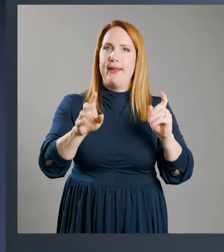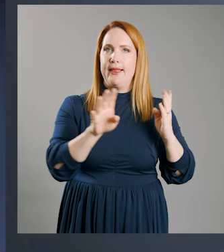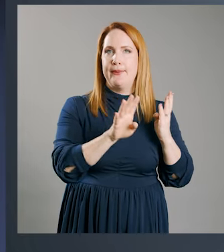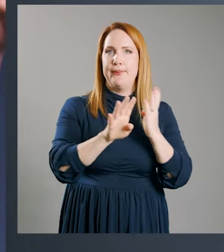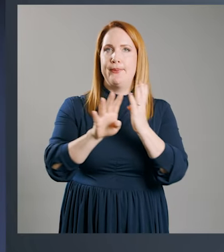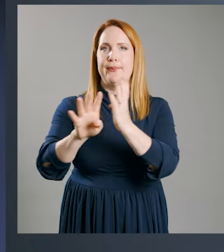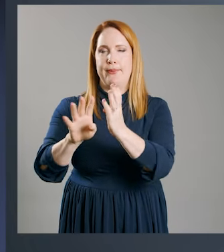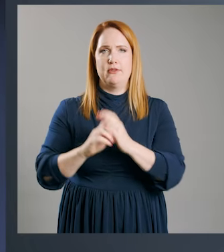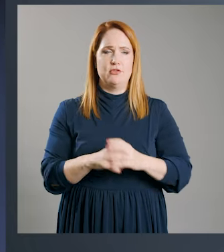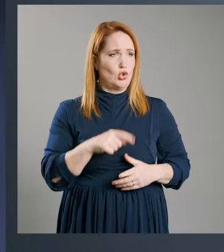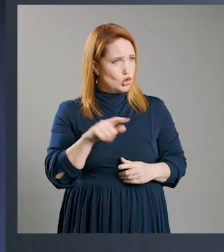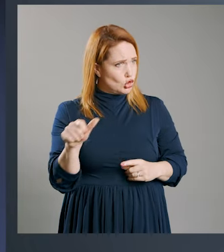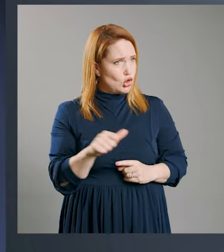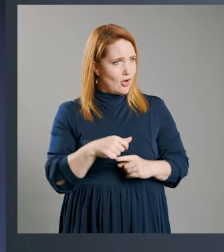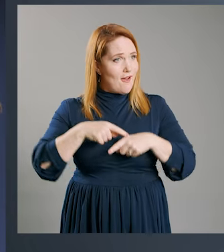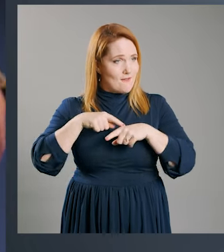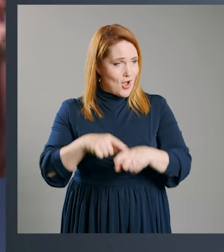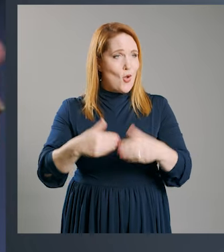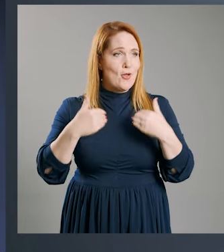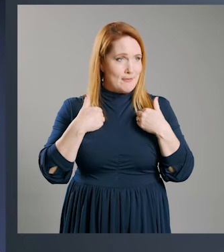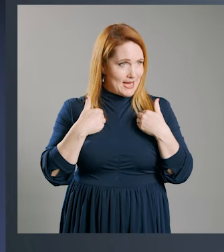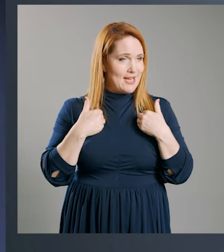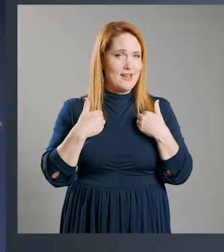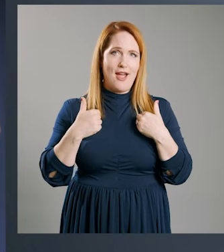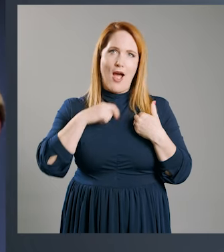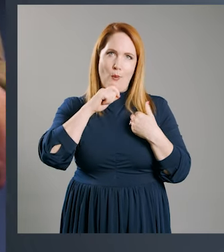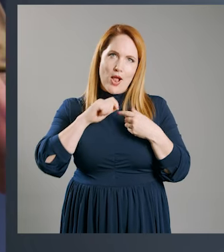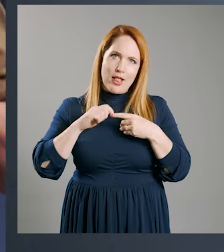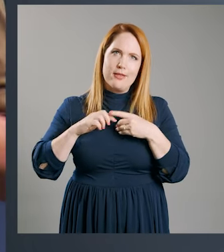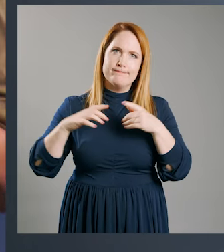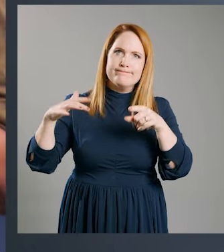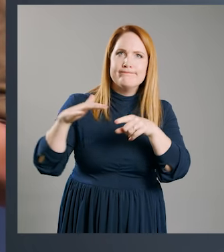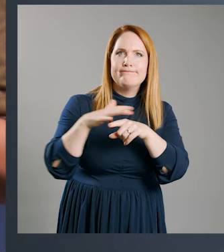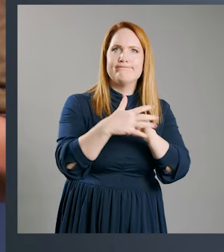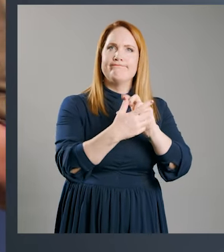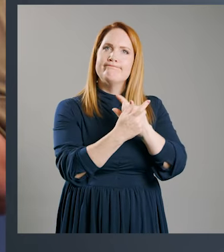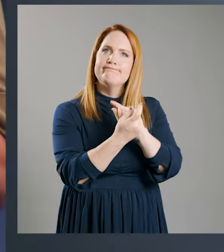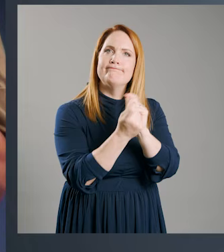believe. Come and walk behind me, and I will